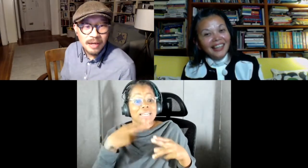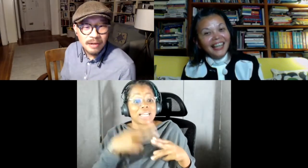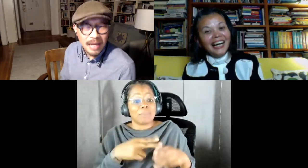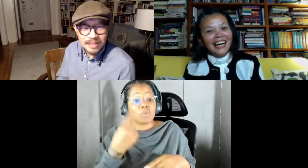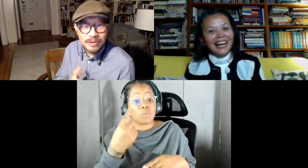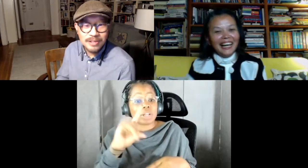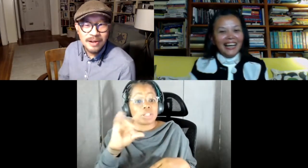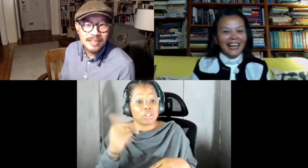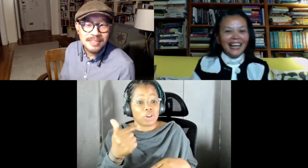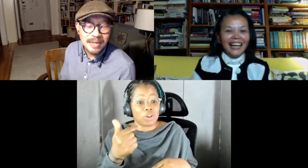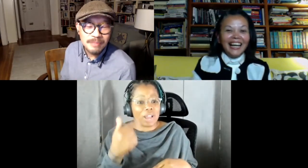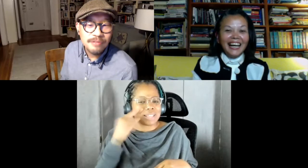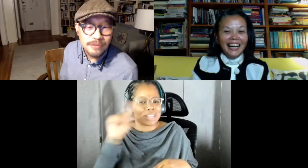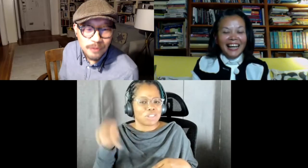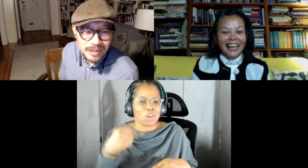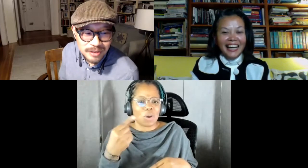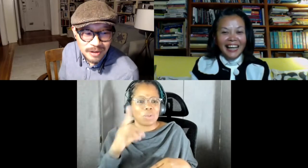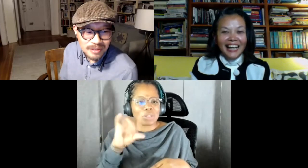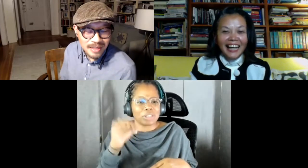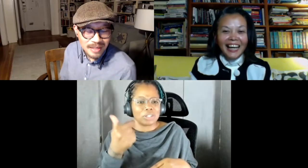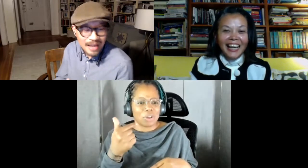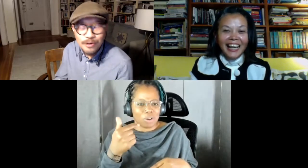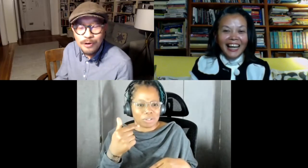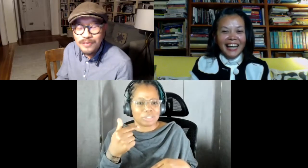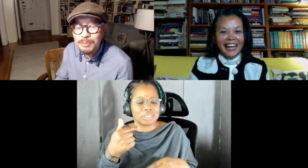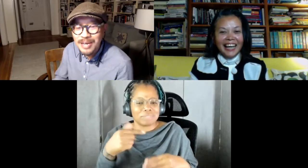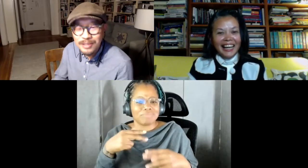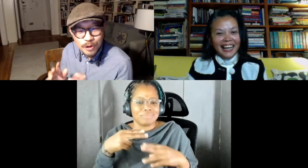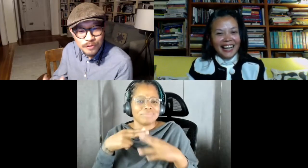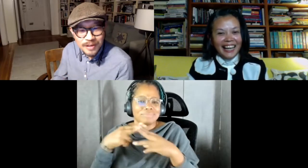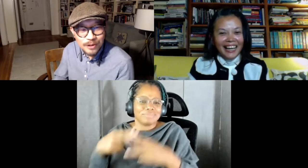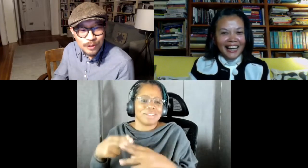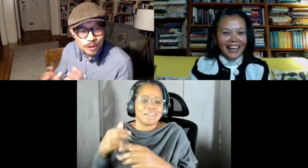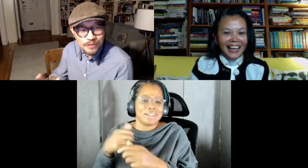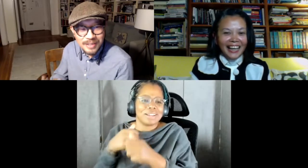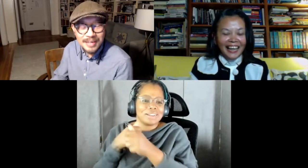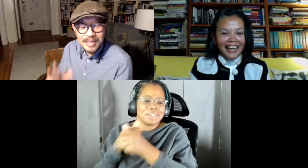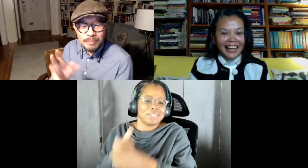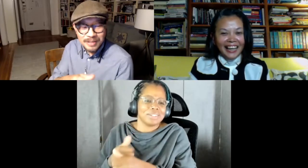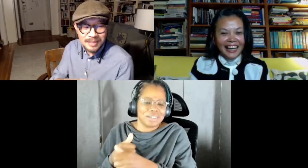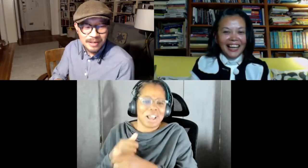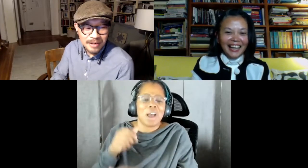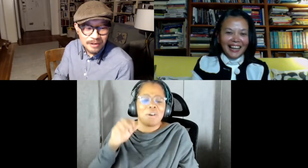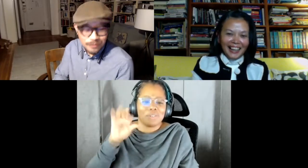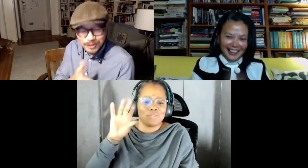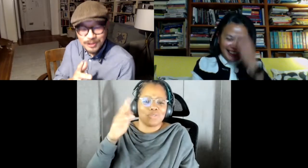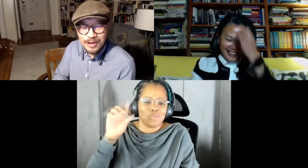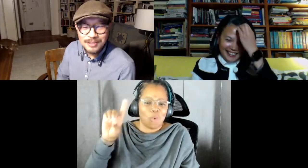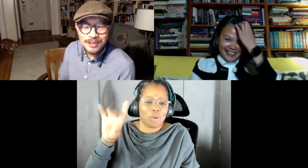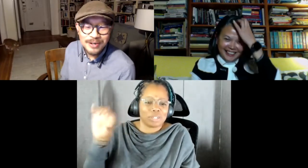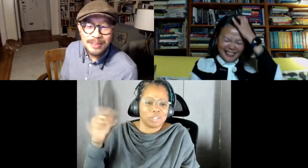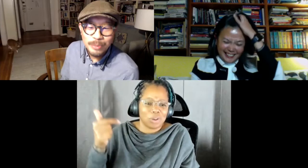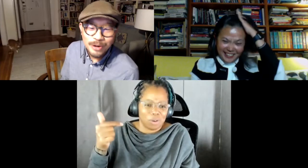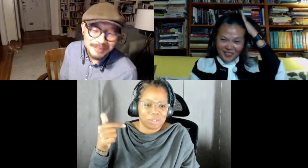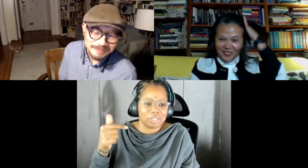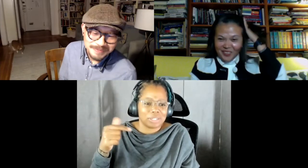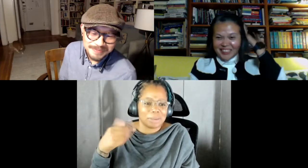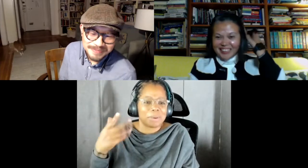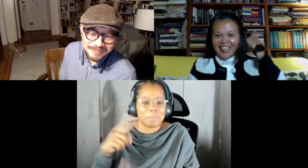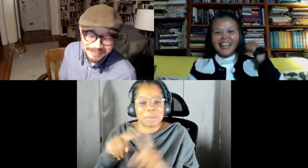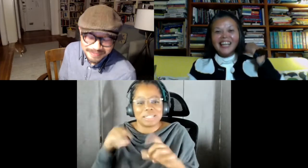dogs, I think the only dog that's named after Freud's dogs. And I don't know if it's pronounced Yofi or Jofi, but Freud's dogs are in the